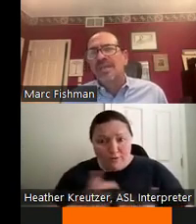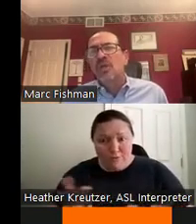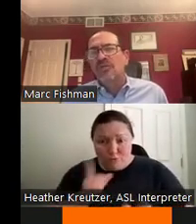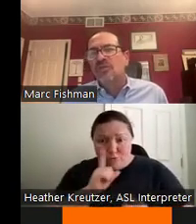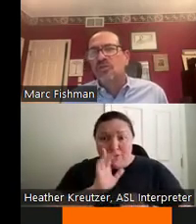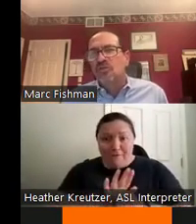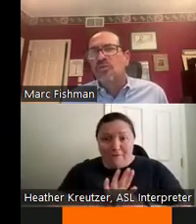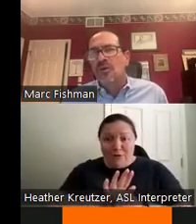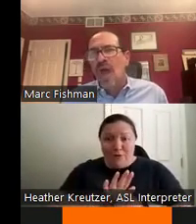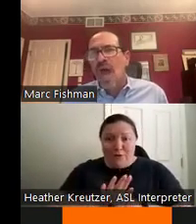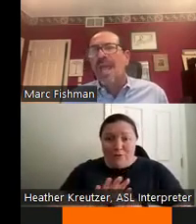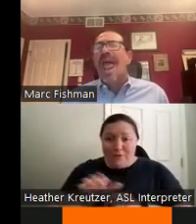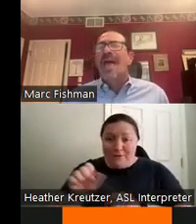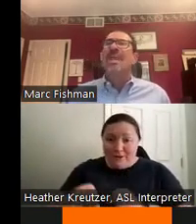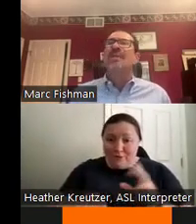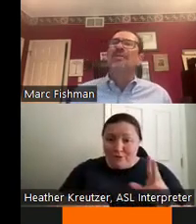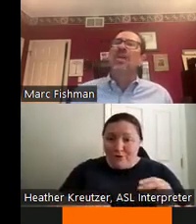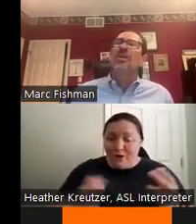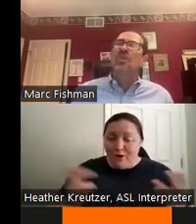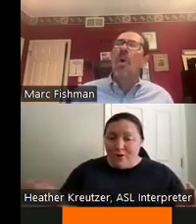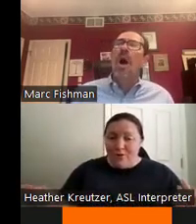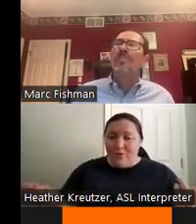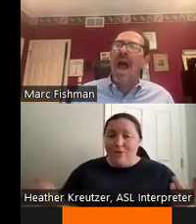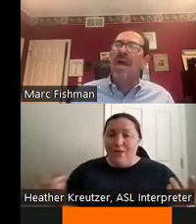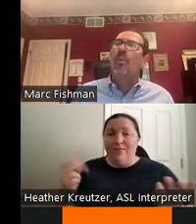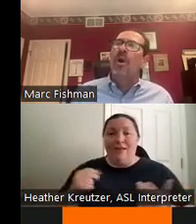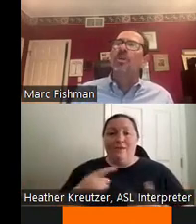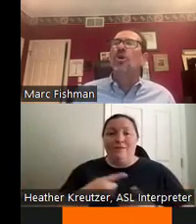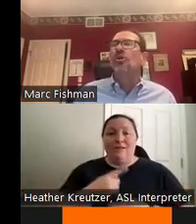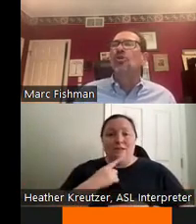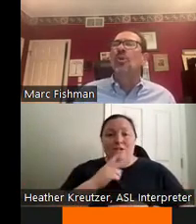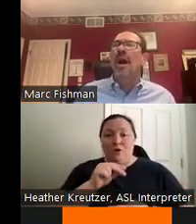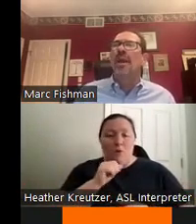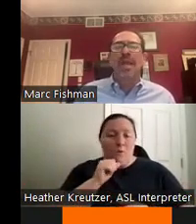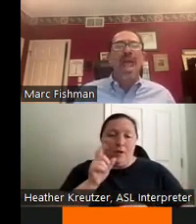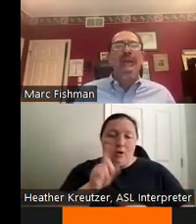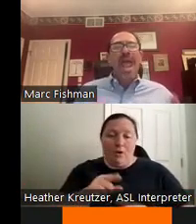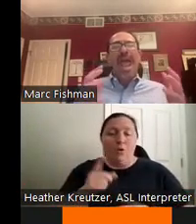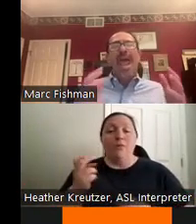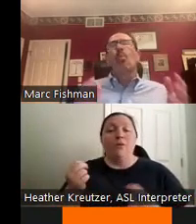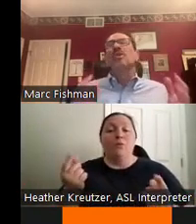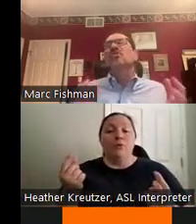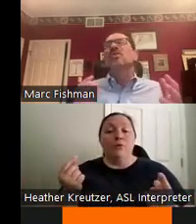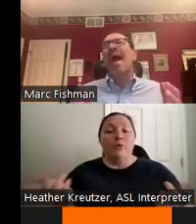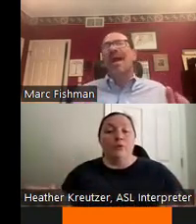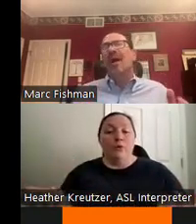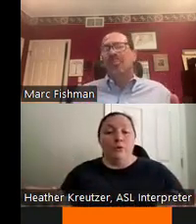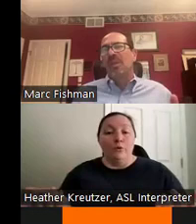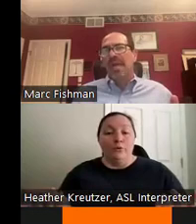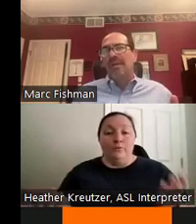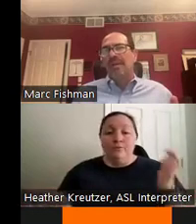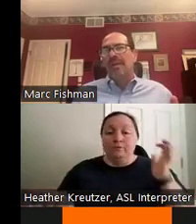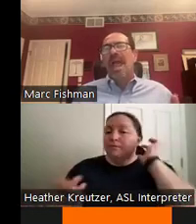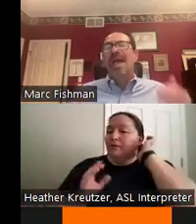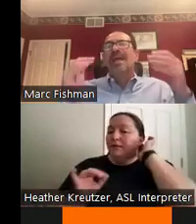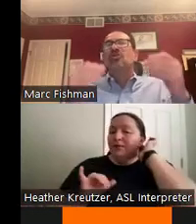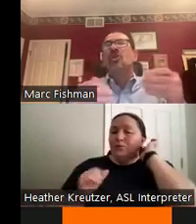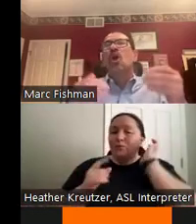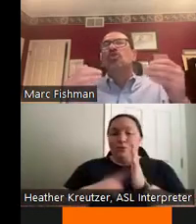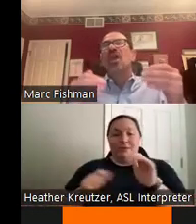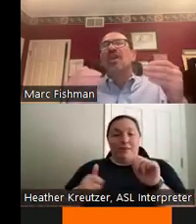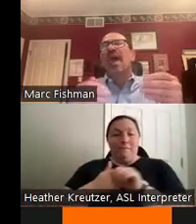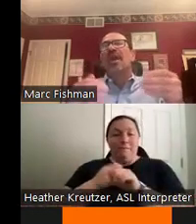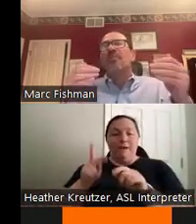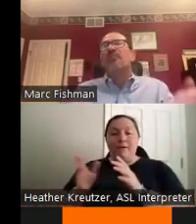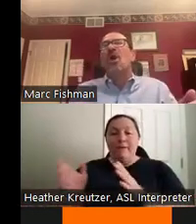that we can tell you if it's the truth or not? And then if he says, no, I'm not, what are you going to do about it? And what's the backup plan? And